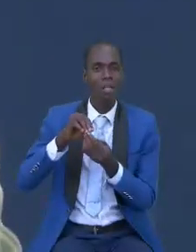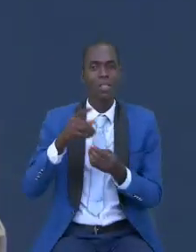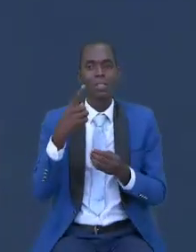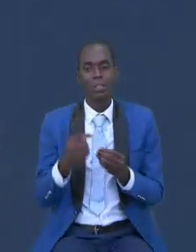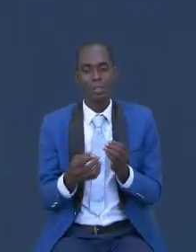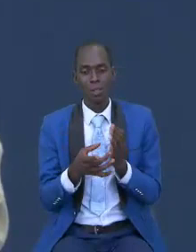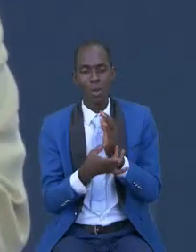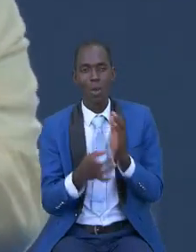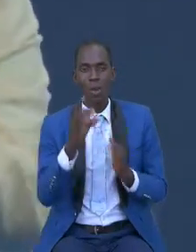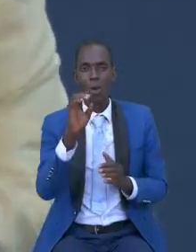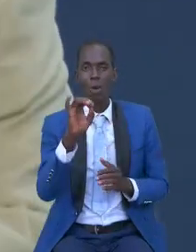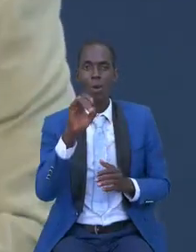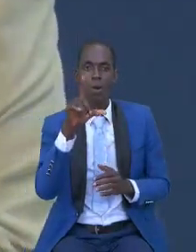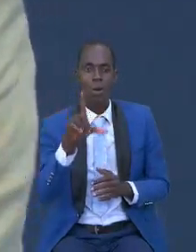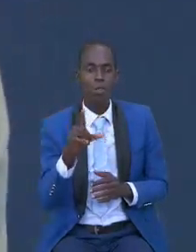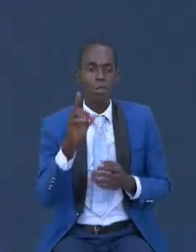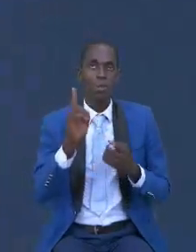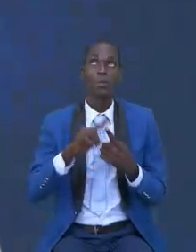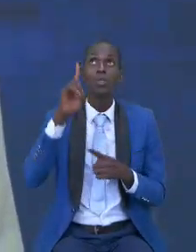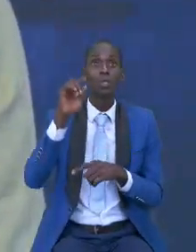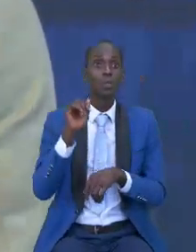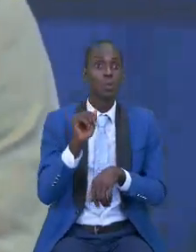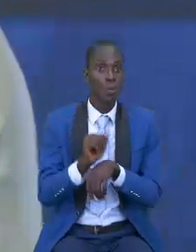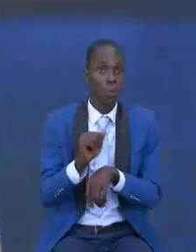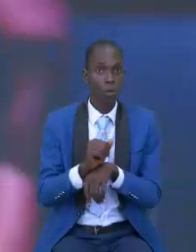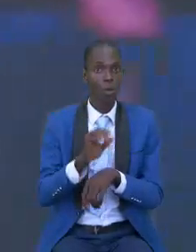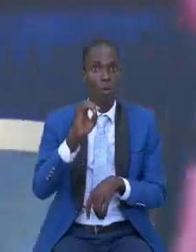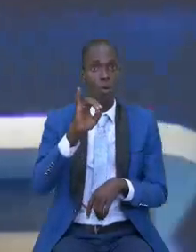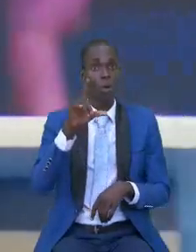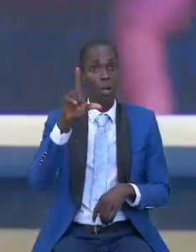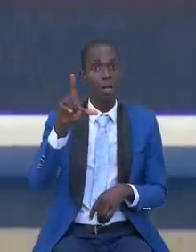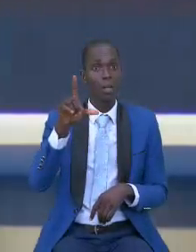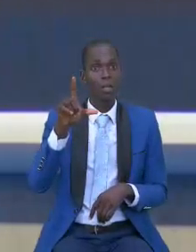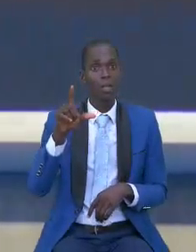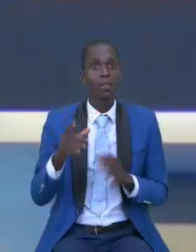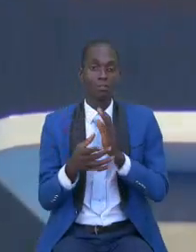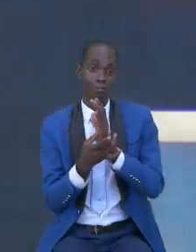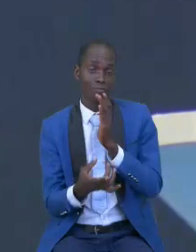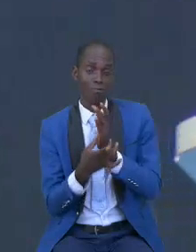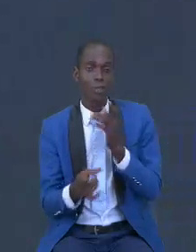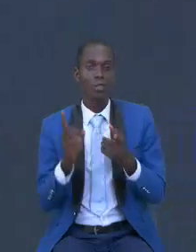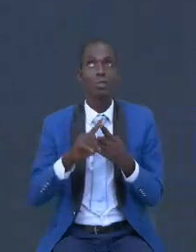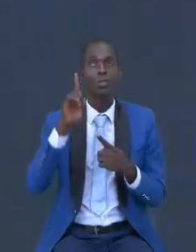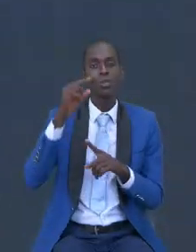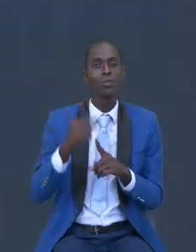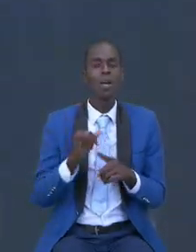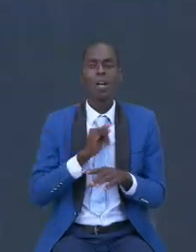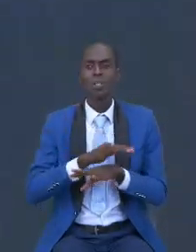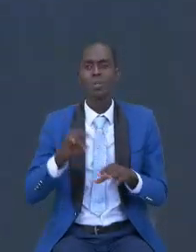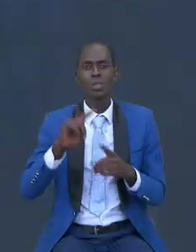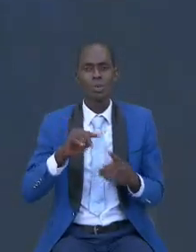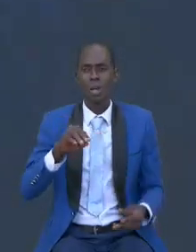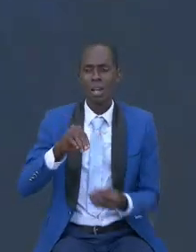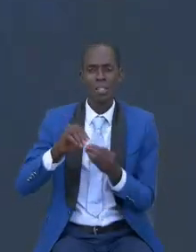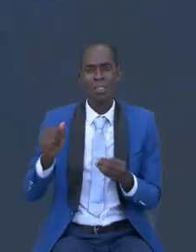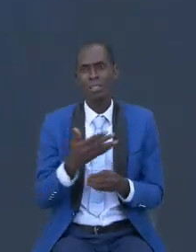oil to his works. I don't have to add my tears and crying to his word.